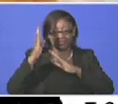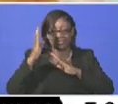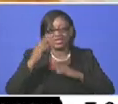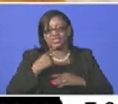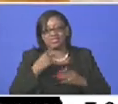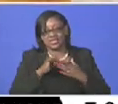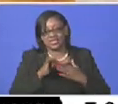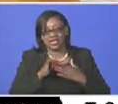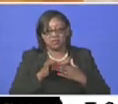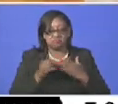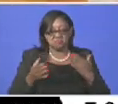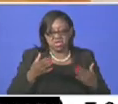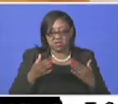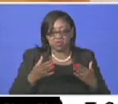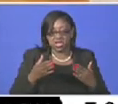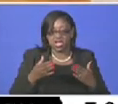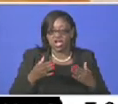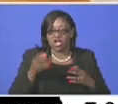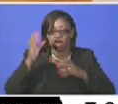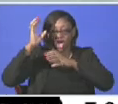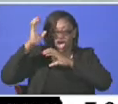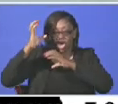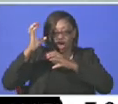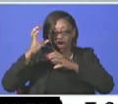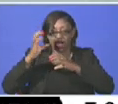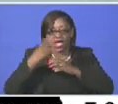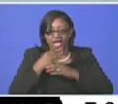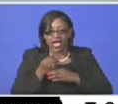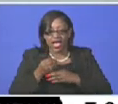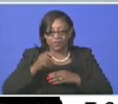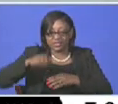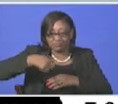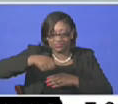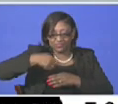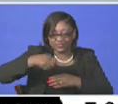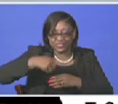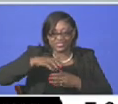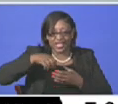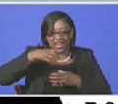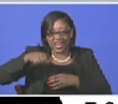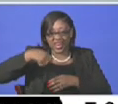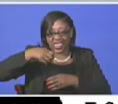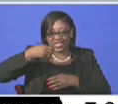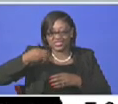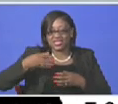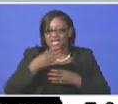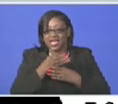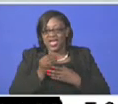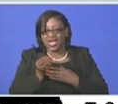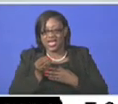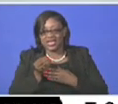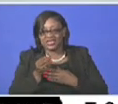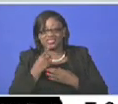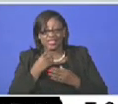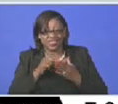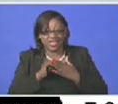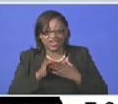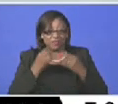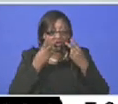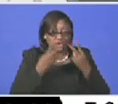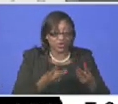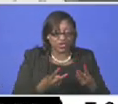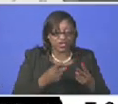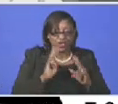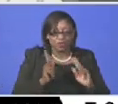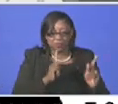highly innovative conchrounds, homestyle baked macaroni, or a stunning twist on a local classic. I'm looking at trying